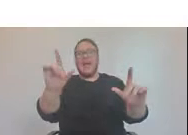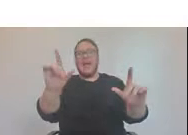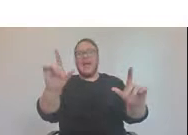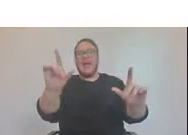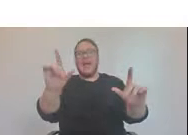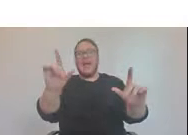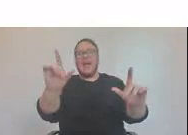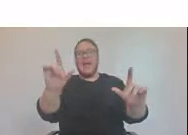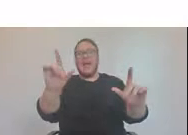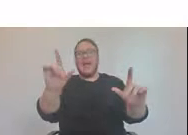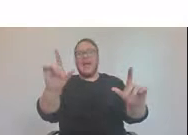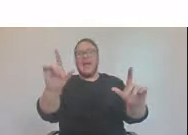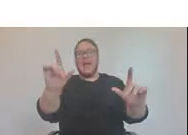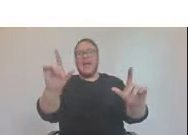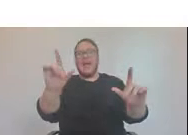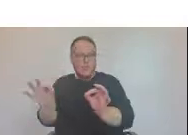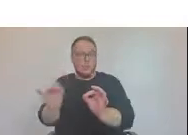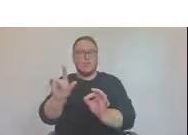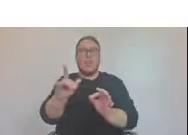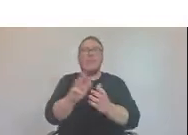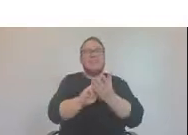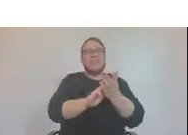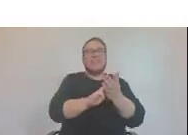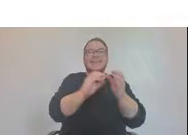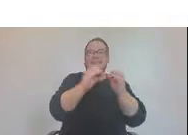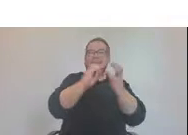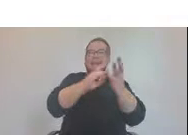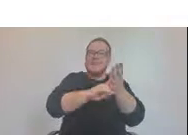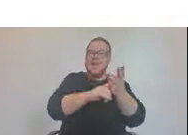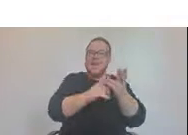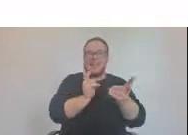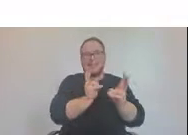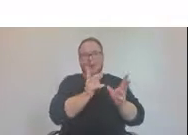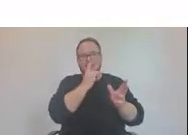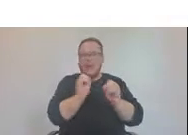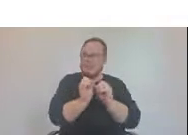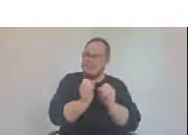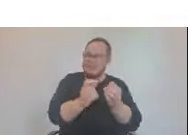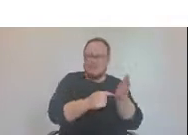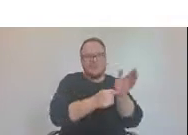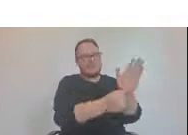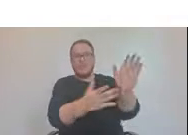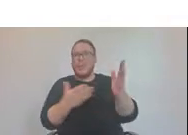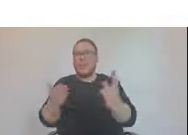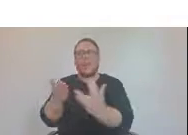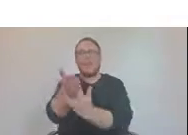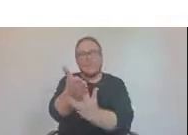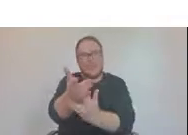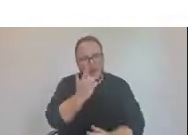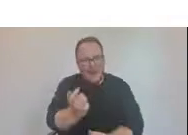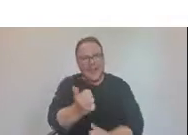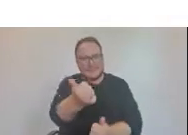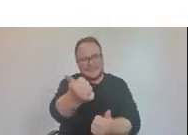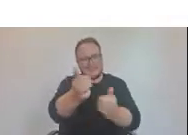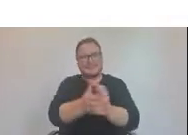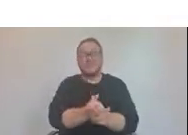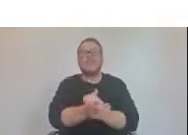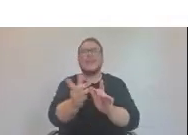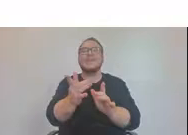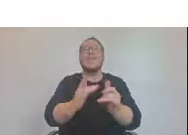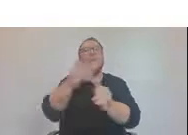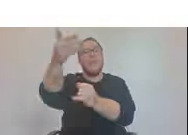Language interpreters to make sure they're on display throughout the meeting. When we reach the Q&A portion